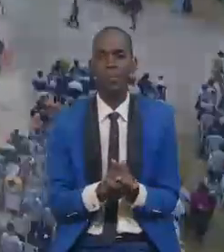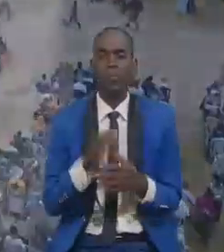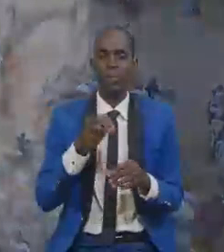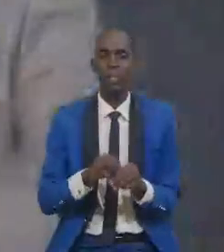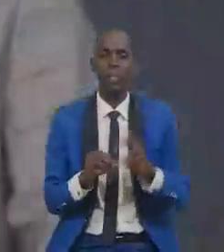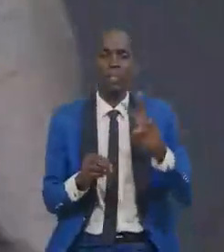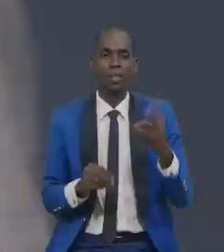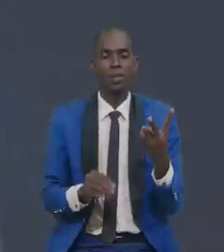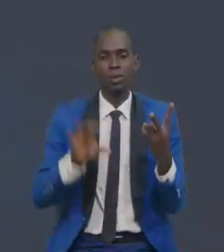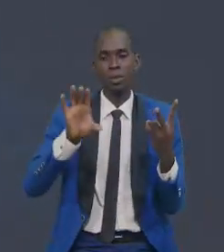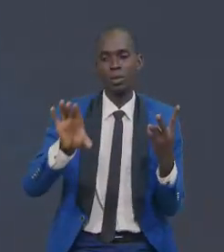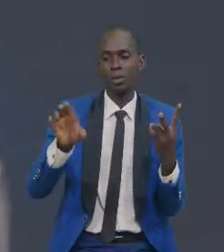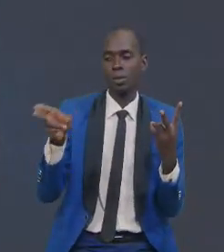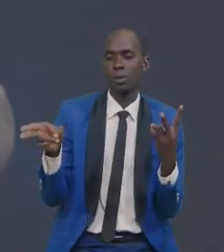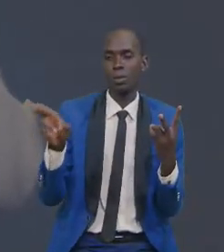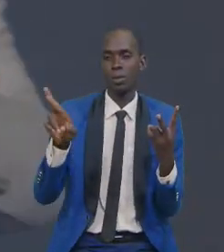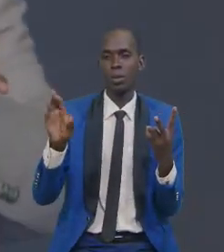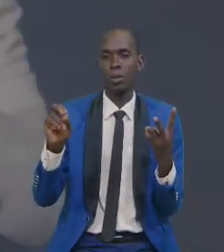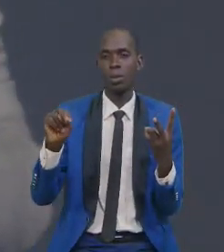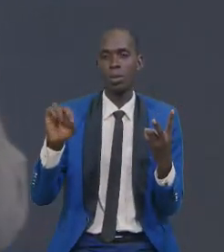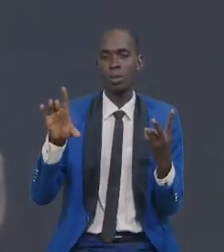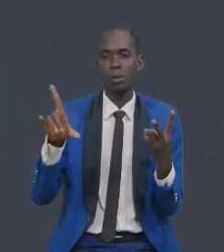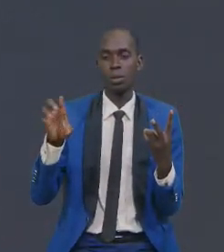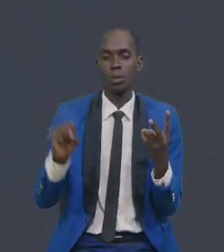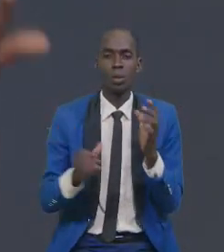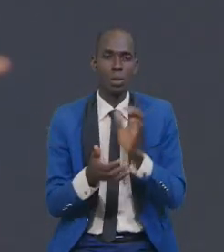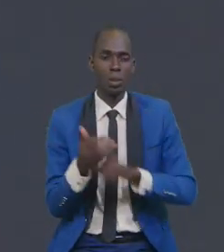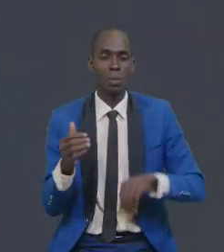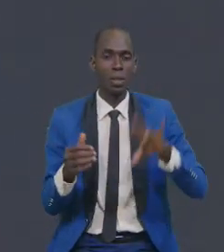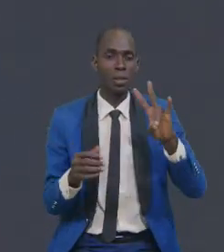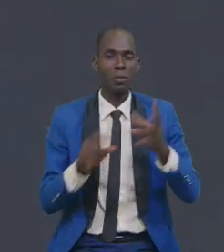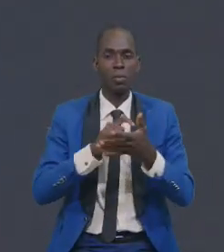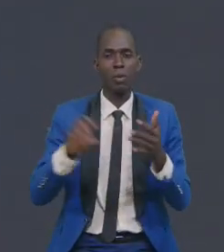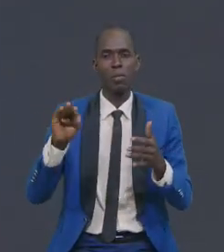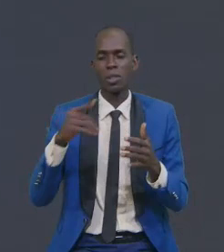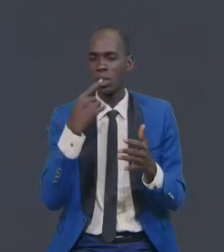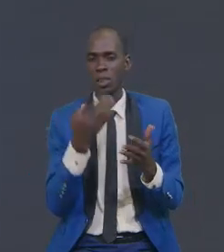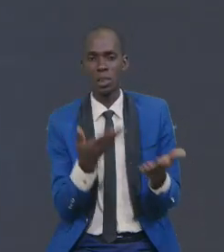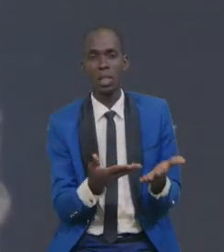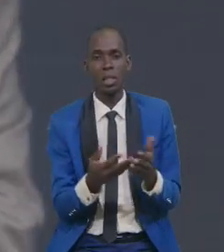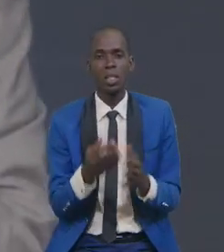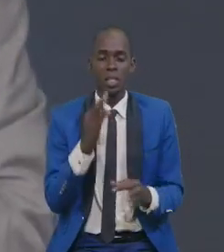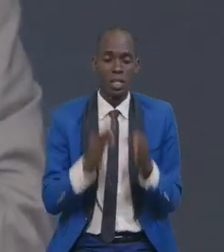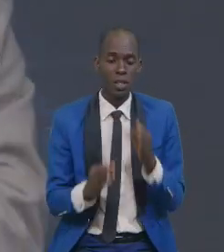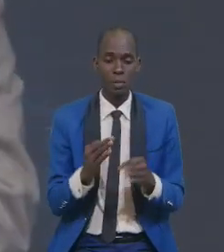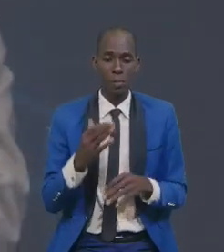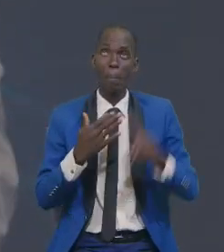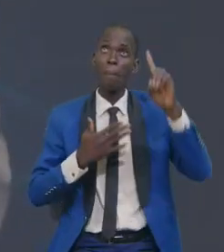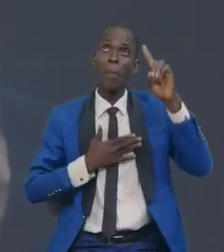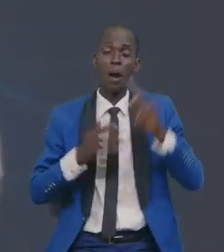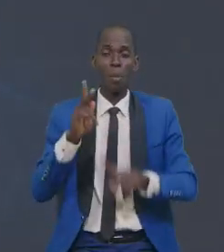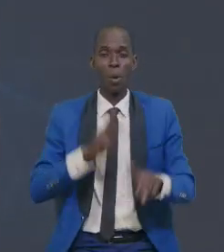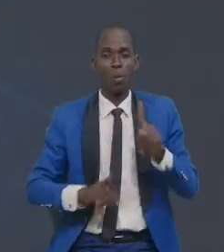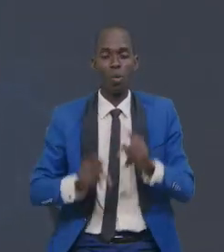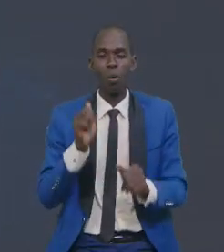7, verse 14. It says, if my people which are called by my